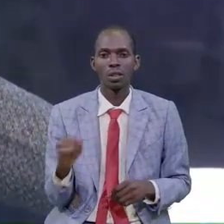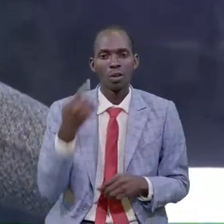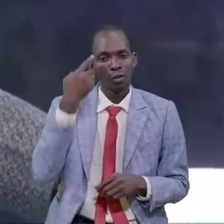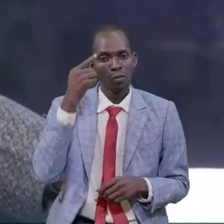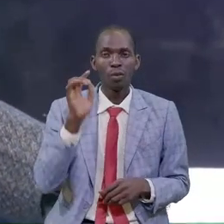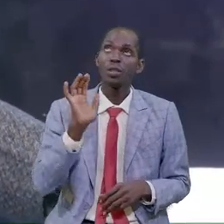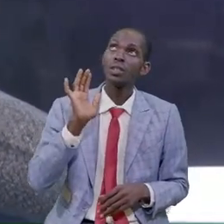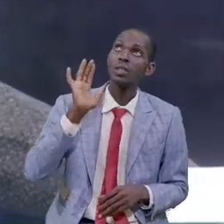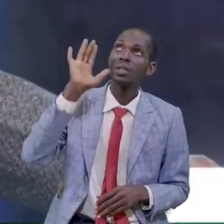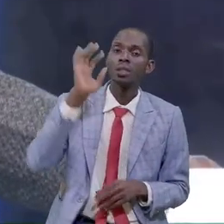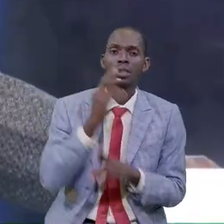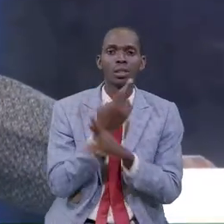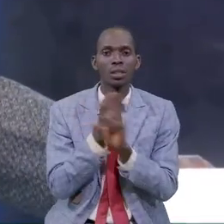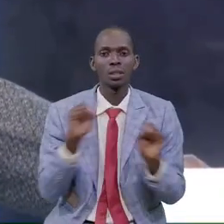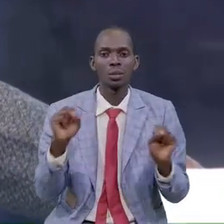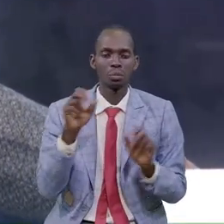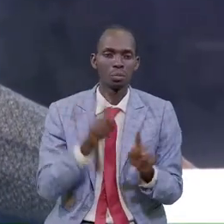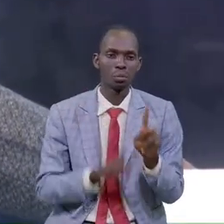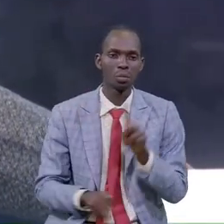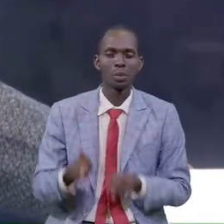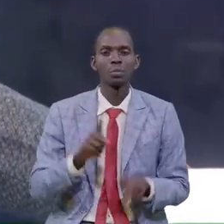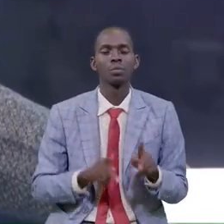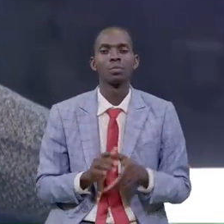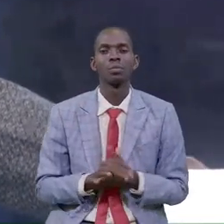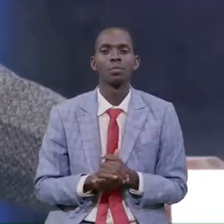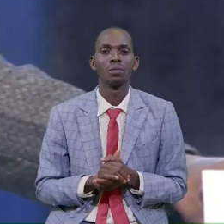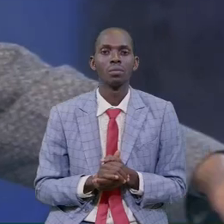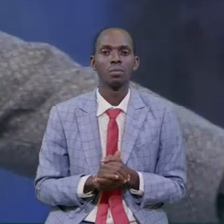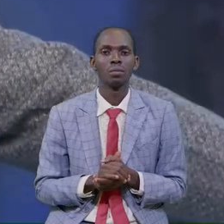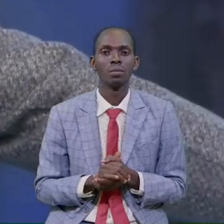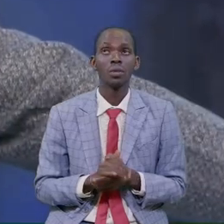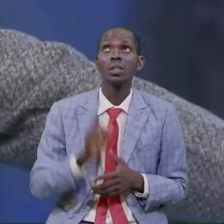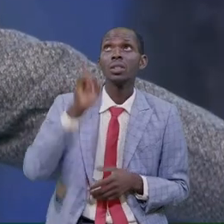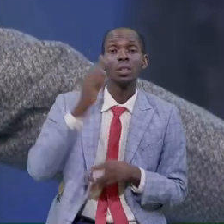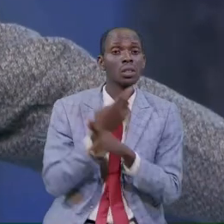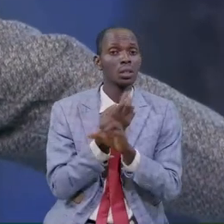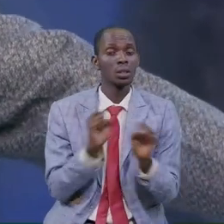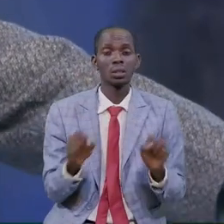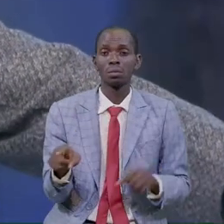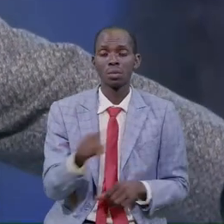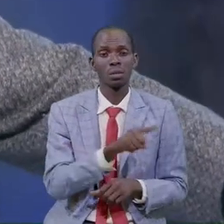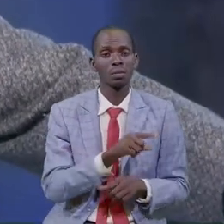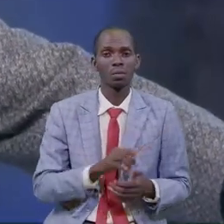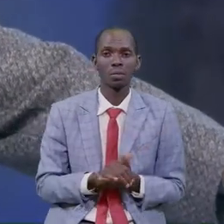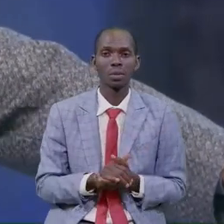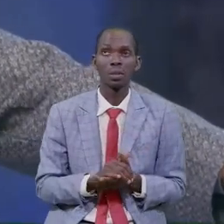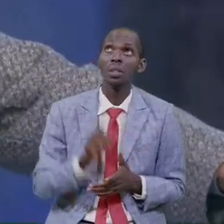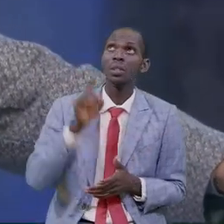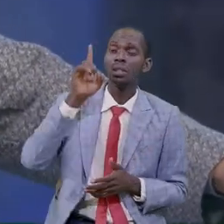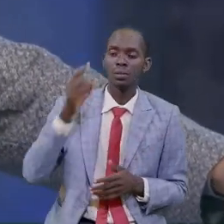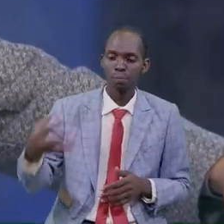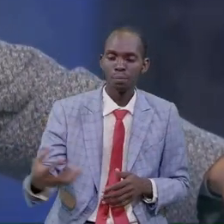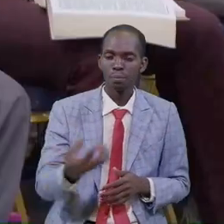La continuité de la guérison pour son peuple. He redeemed them. He got them out